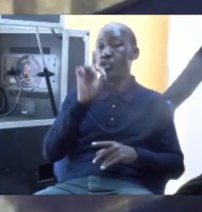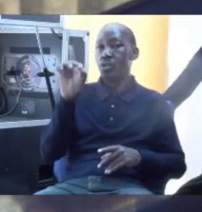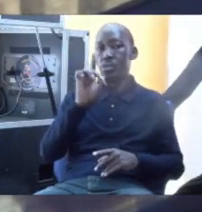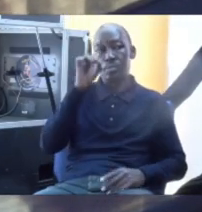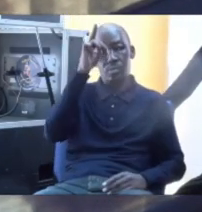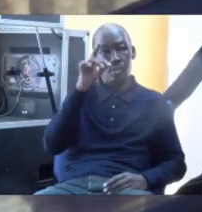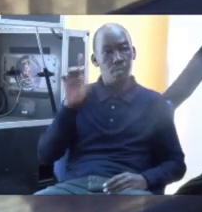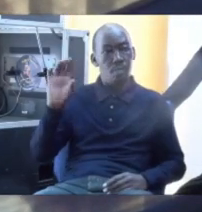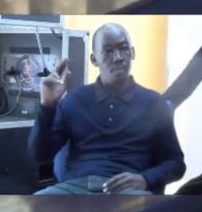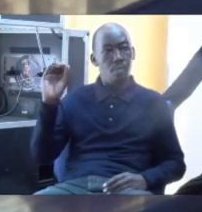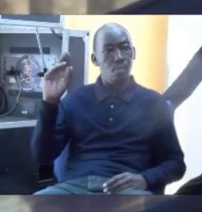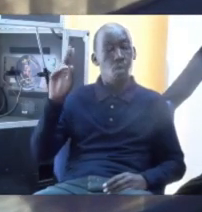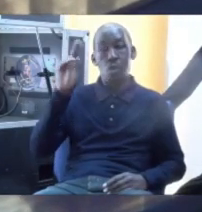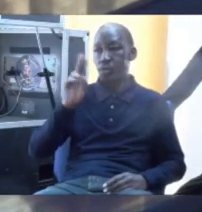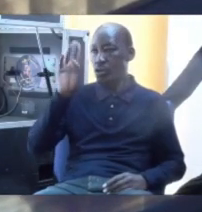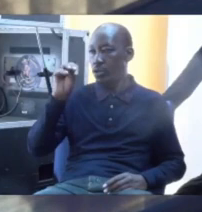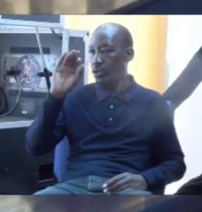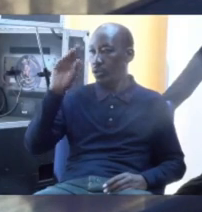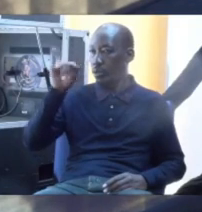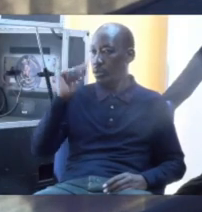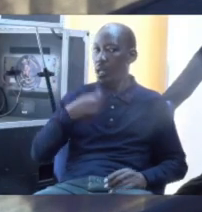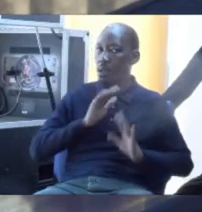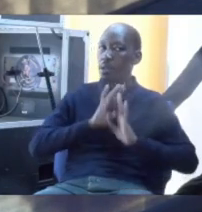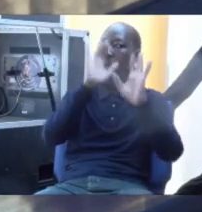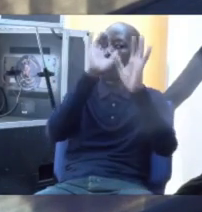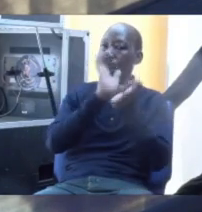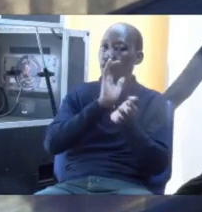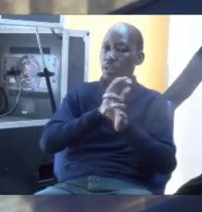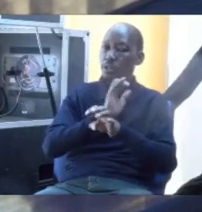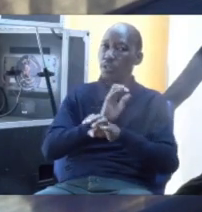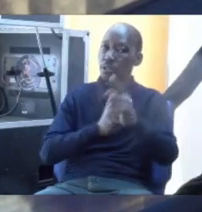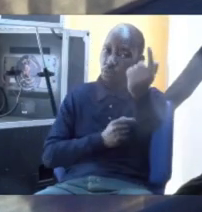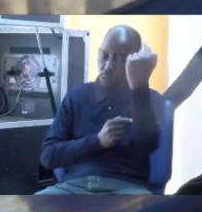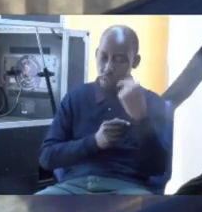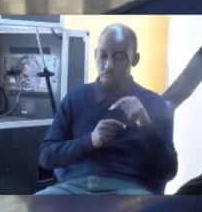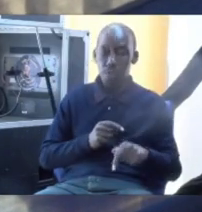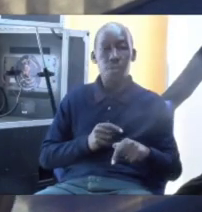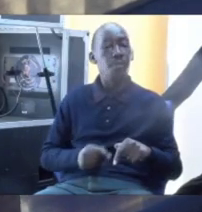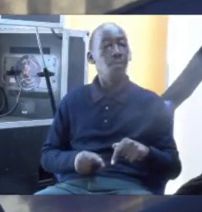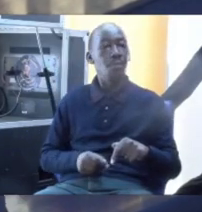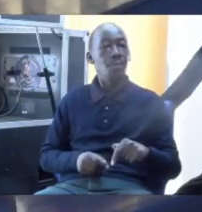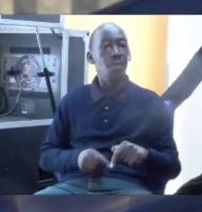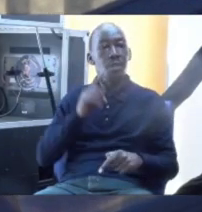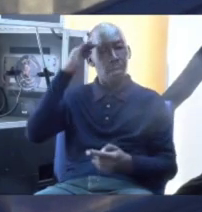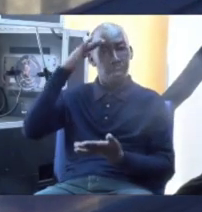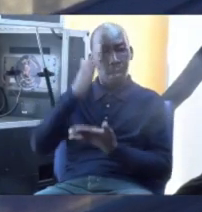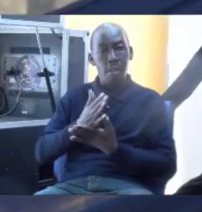Home. And I left my church to come here. And they believe in